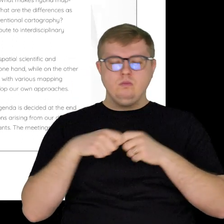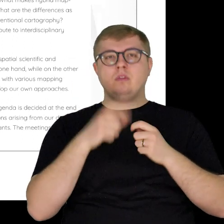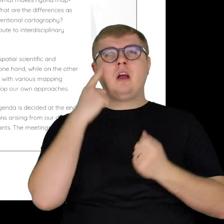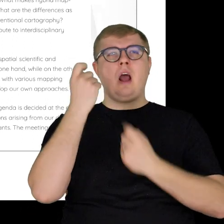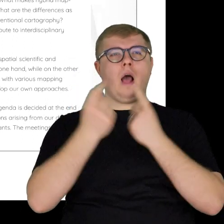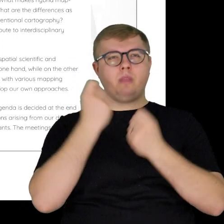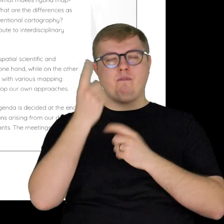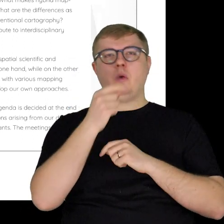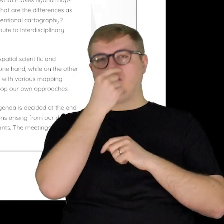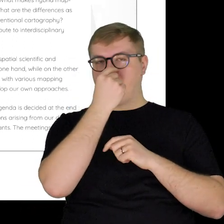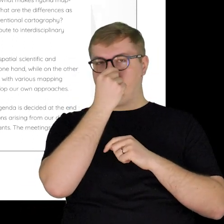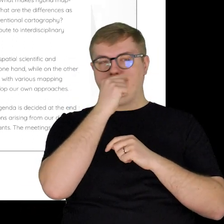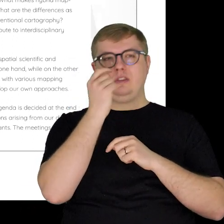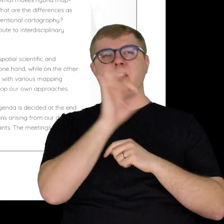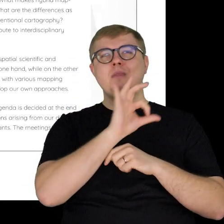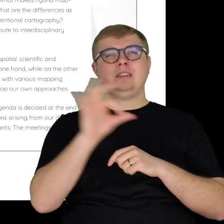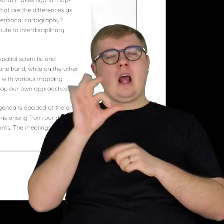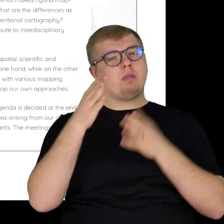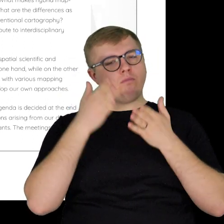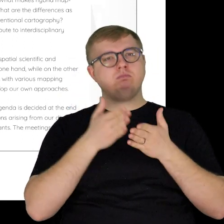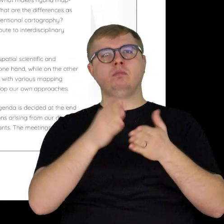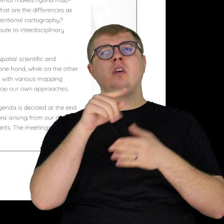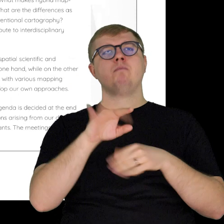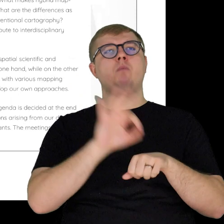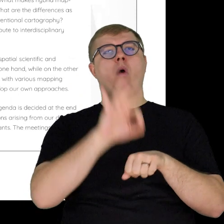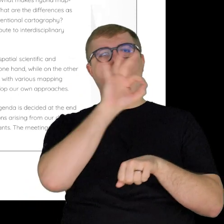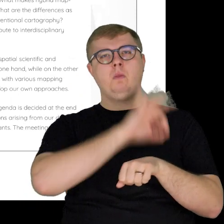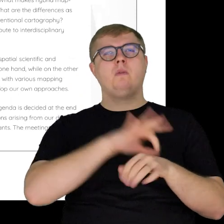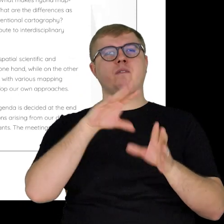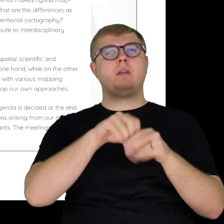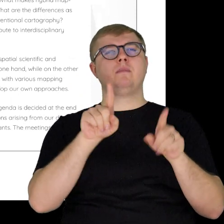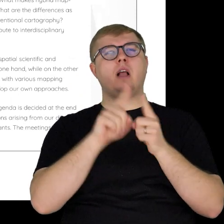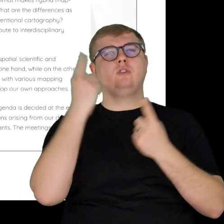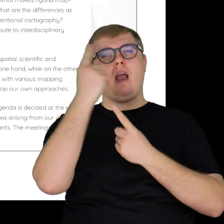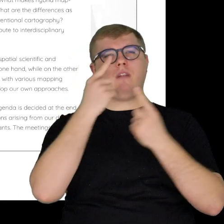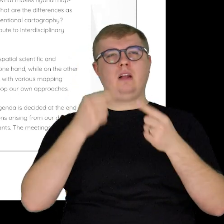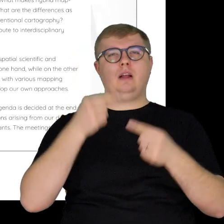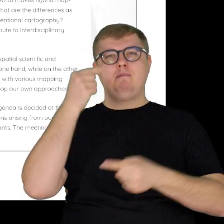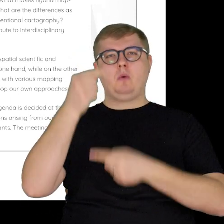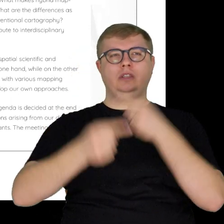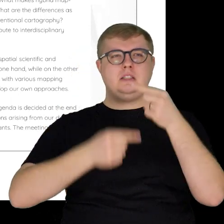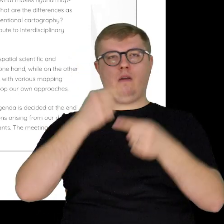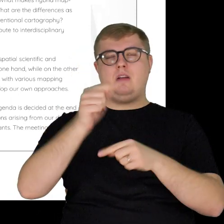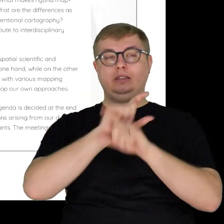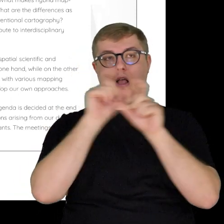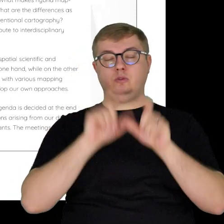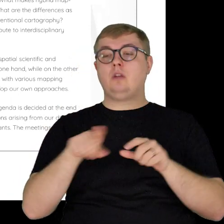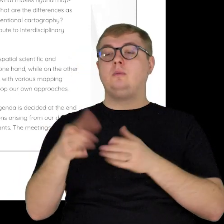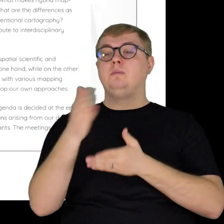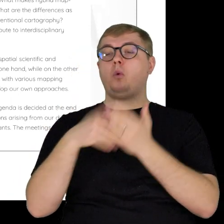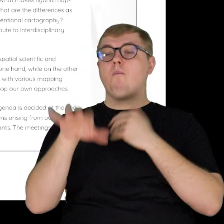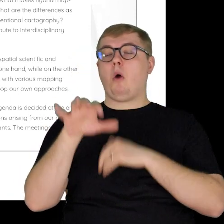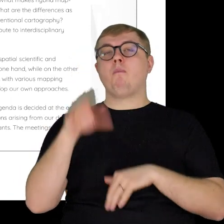discipline with the reflexive processes of social scientific discipline. Because, yeah, I